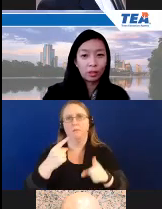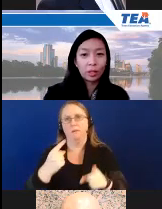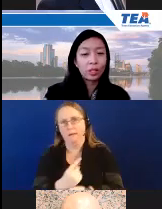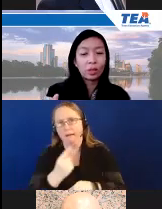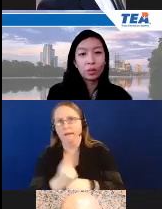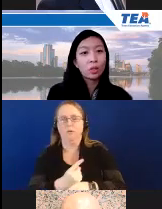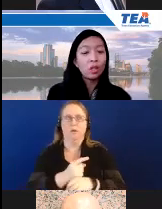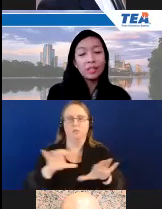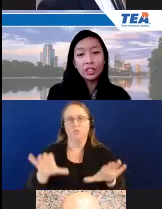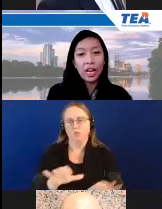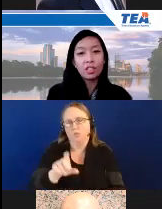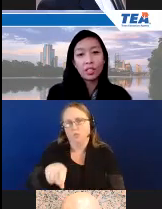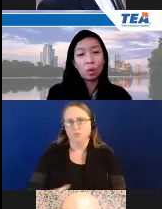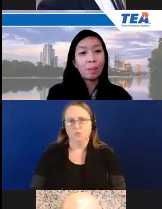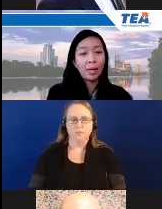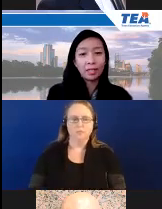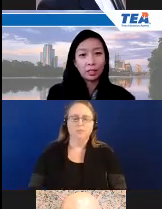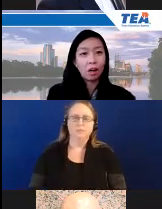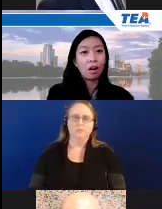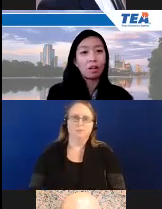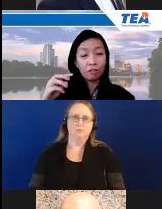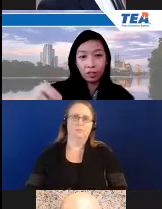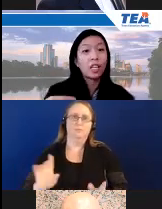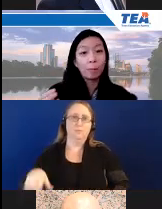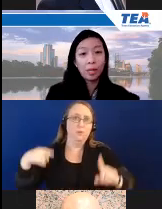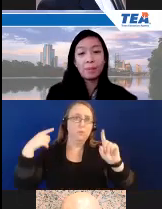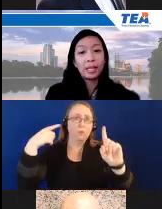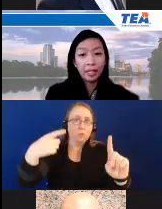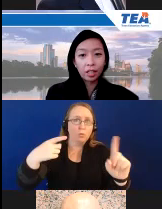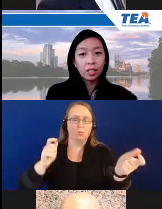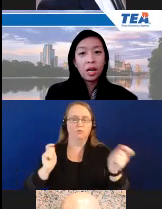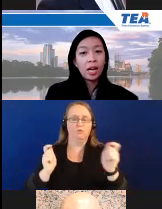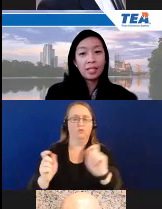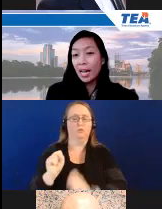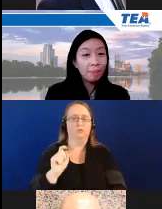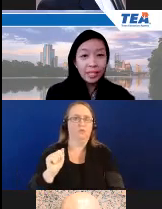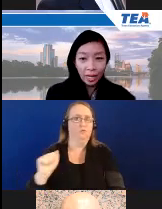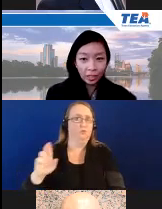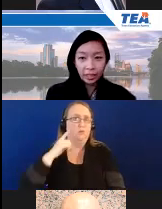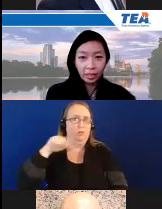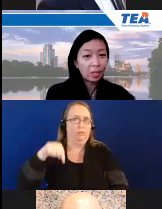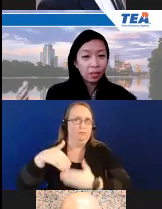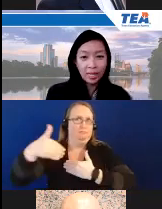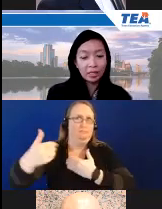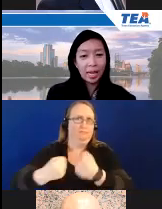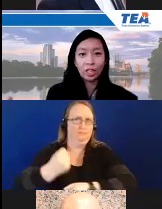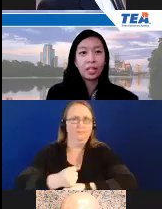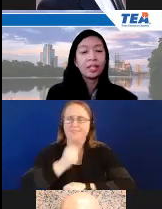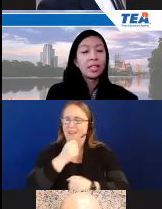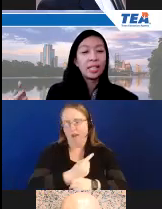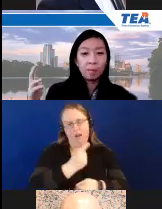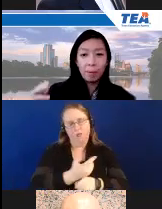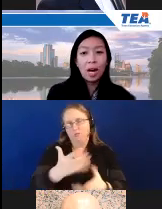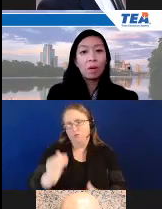what they're supposed to do. So the goal of these changes that we're making to STAAR for this upcoming year, it's not about the accuracy. We know the test is